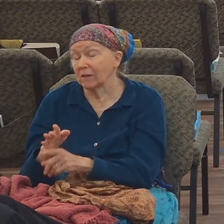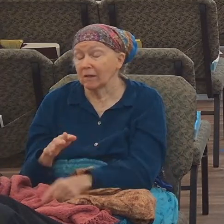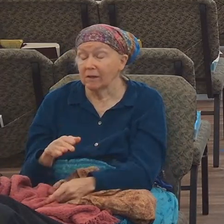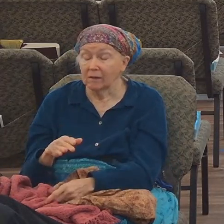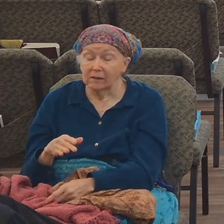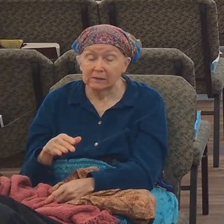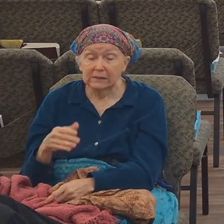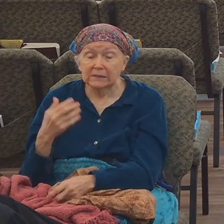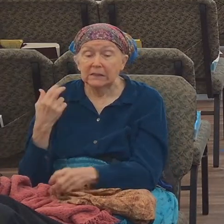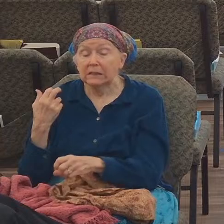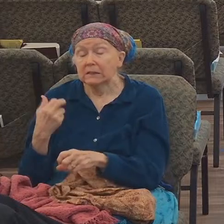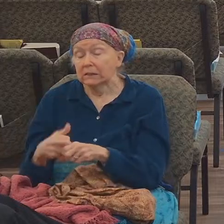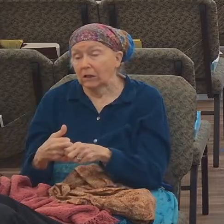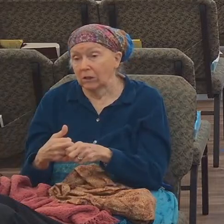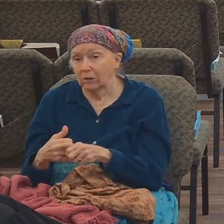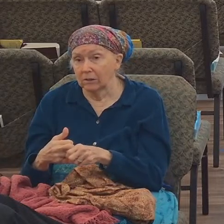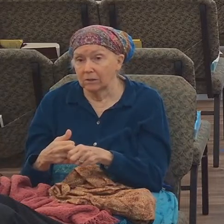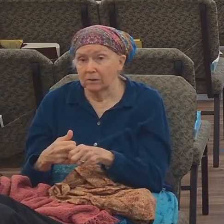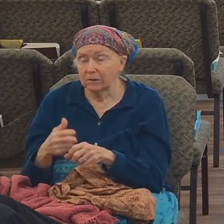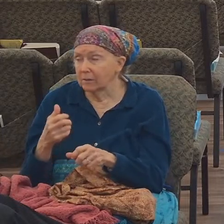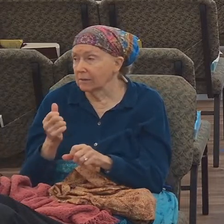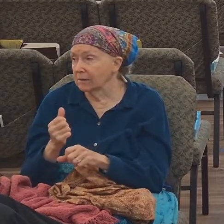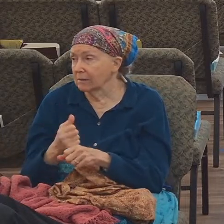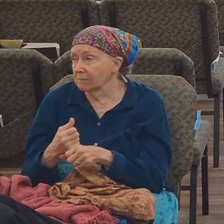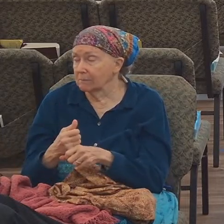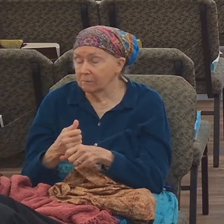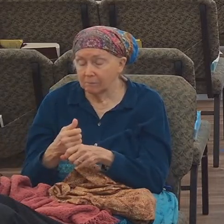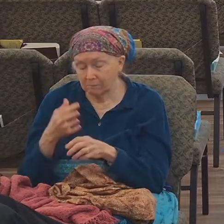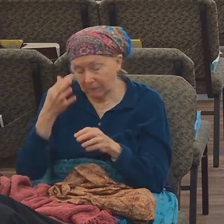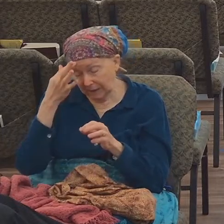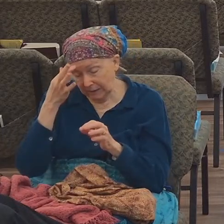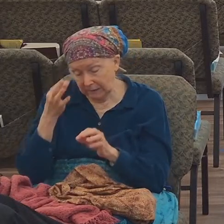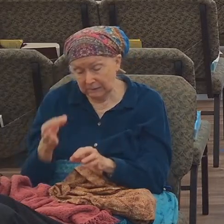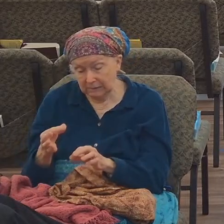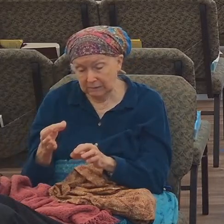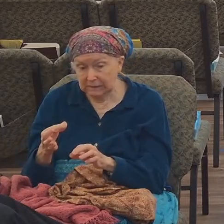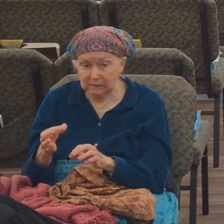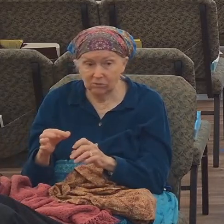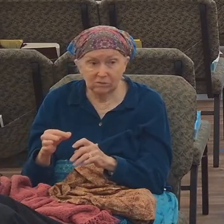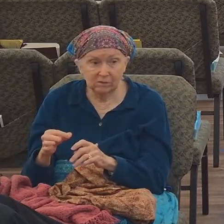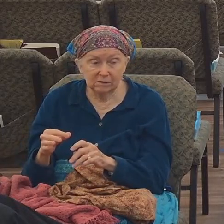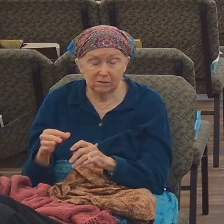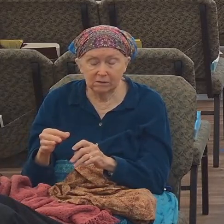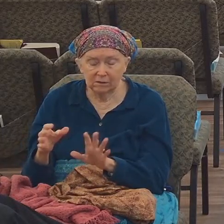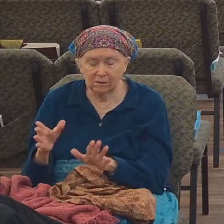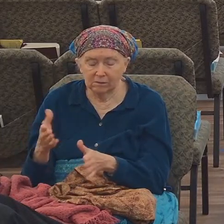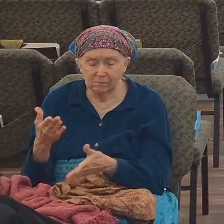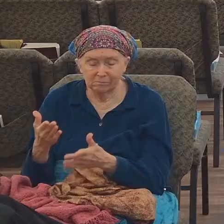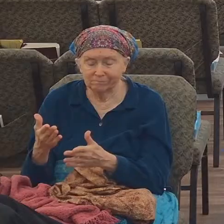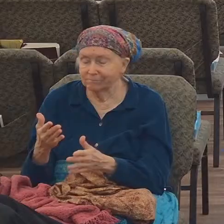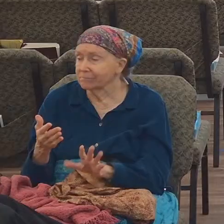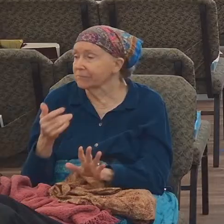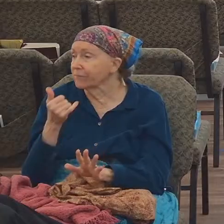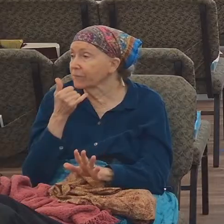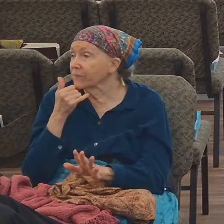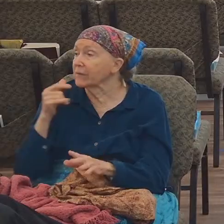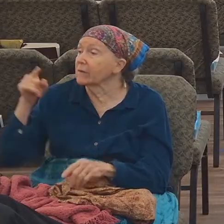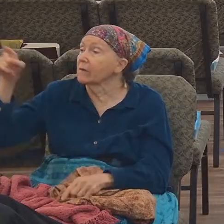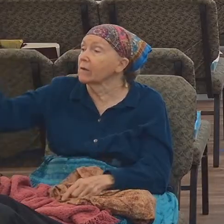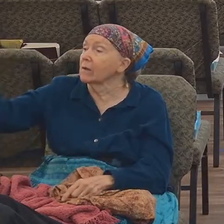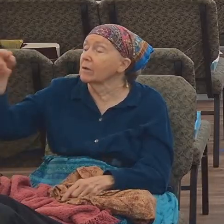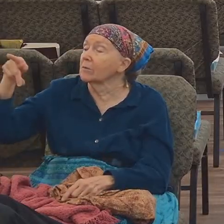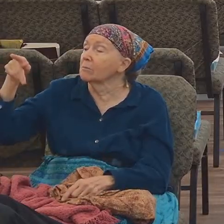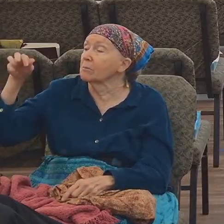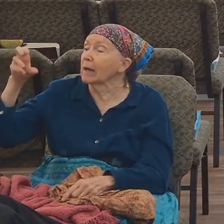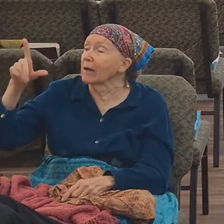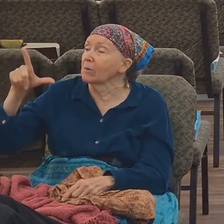even, or make a decision not in light of that, like as if that doesn't even exist. How? When